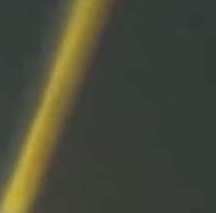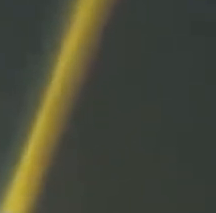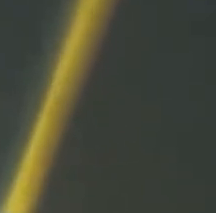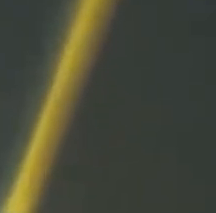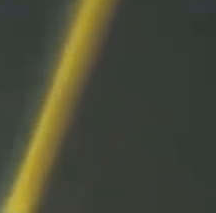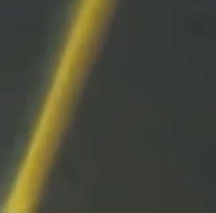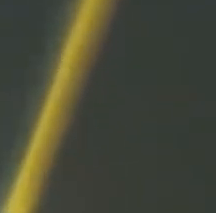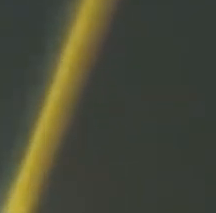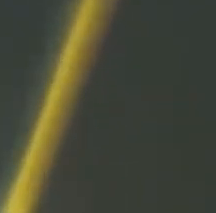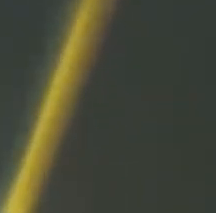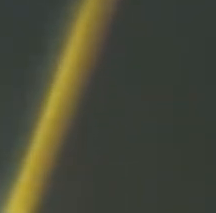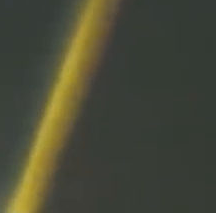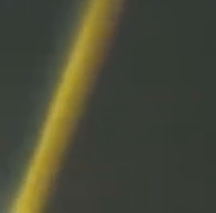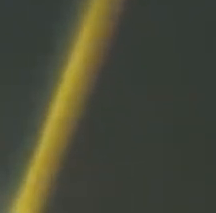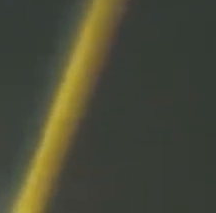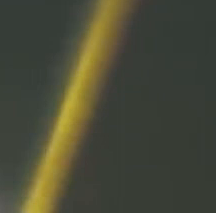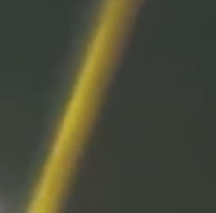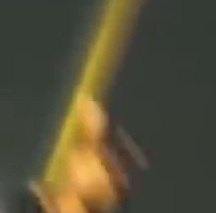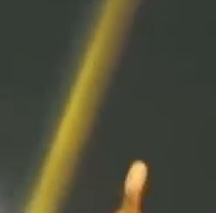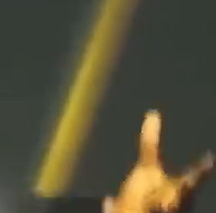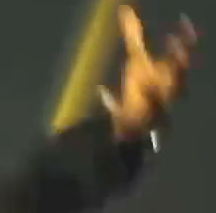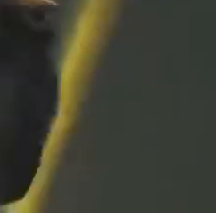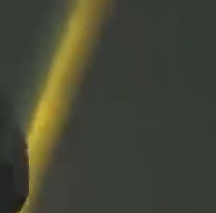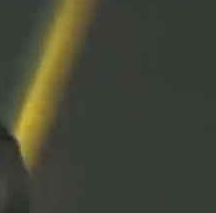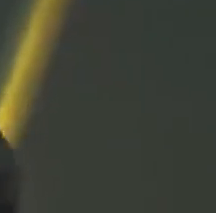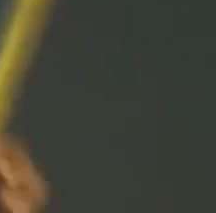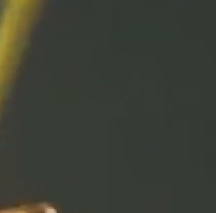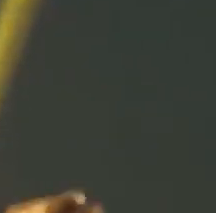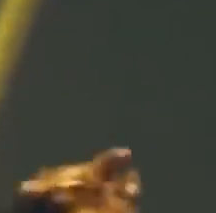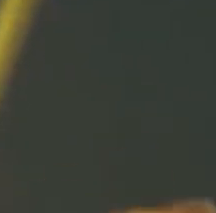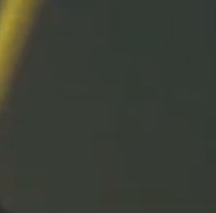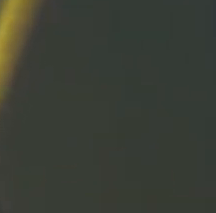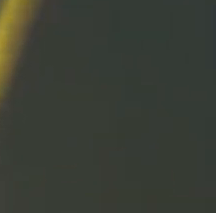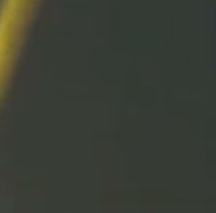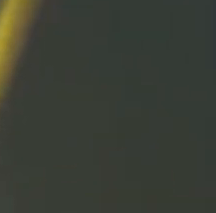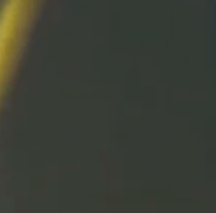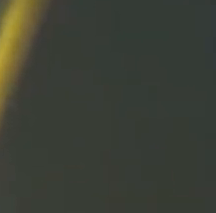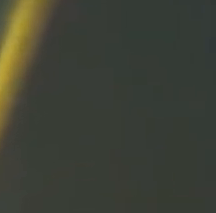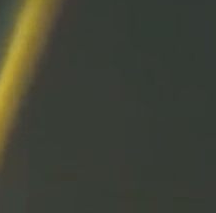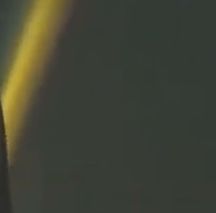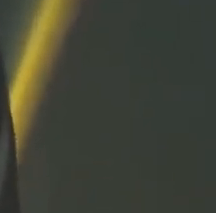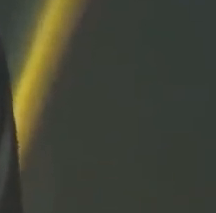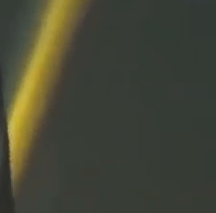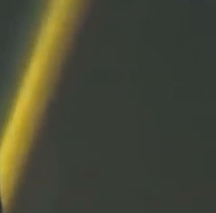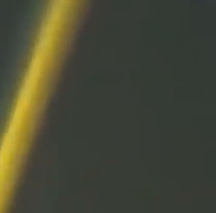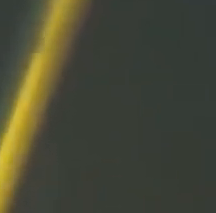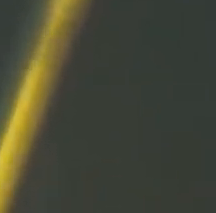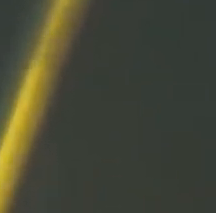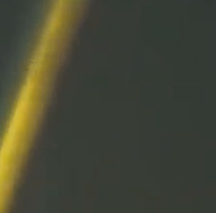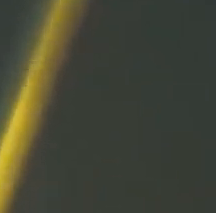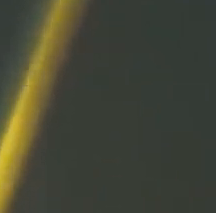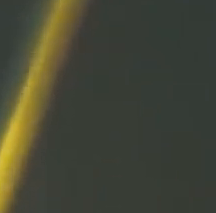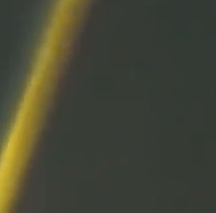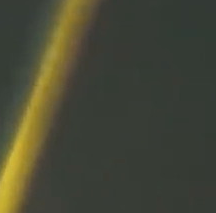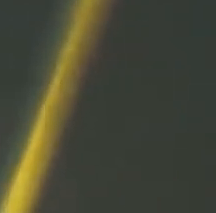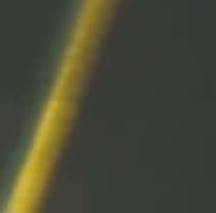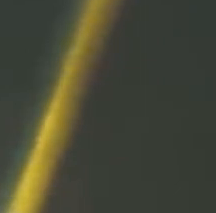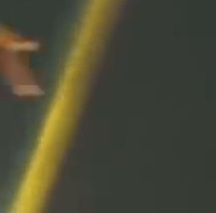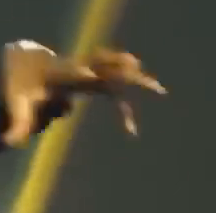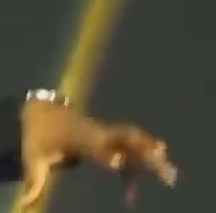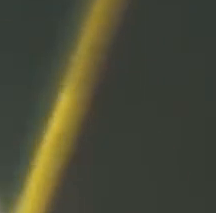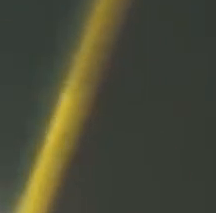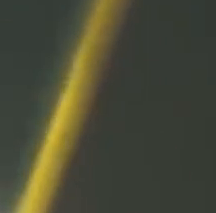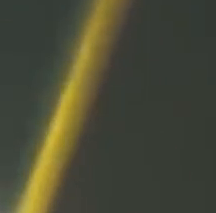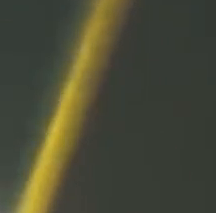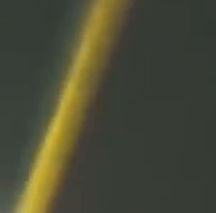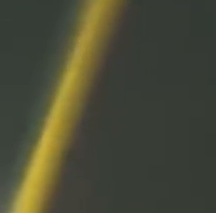God. There is a knowing. The spirit can bear witness with your spirit. Hallelujah. There are many